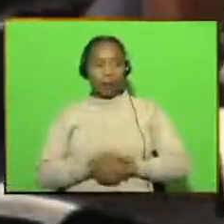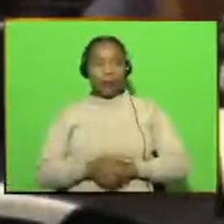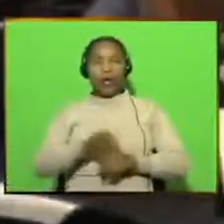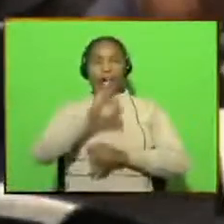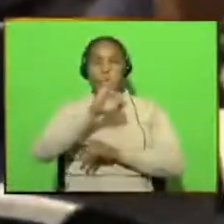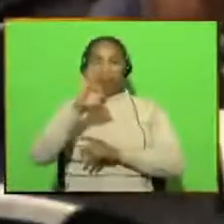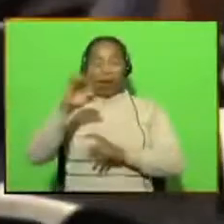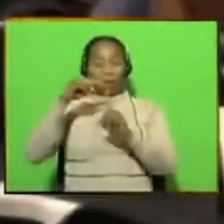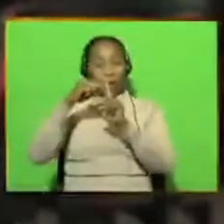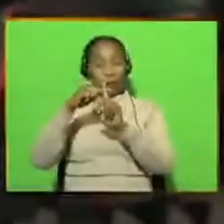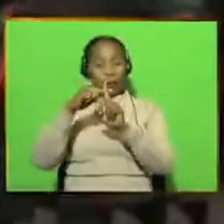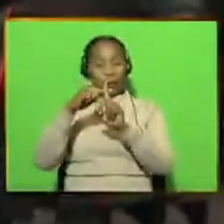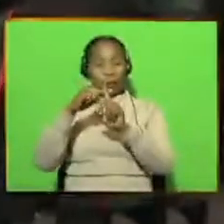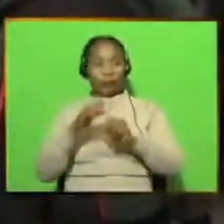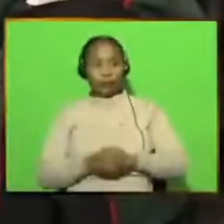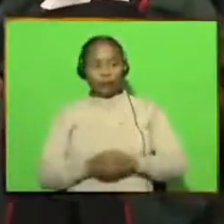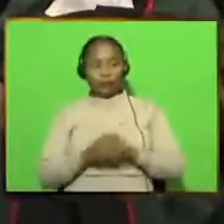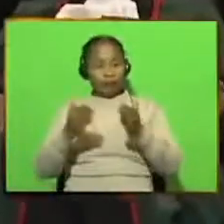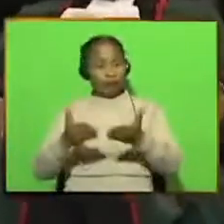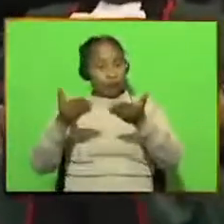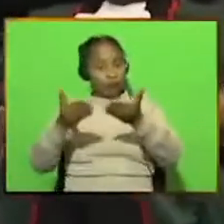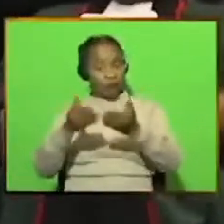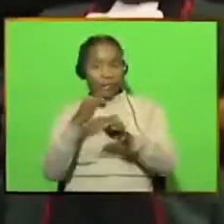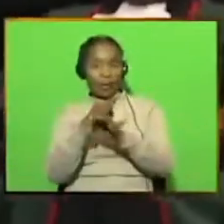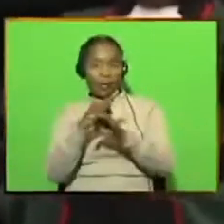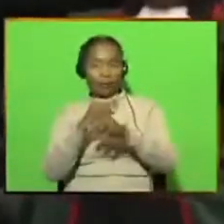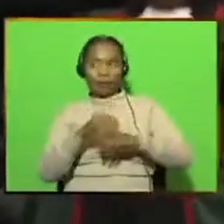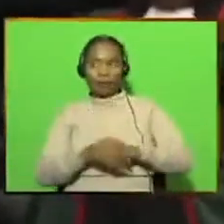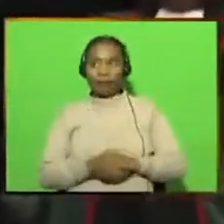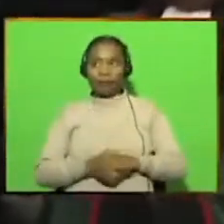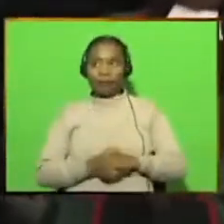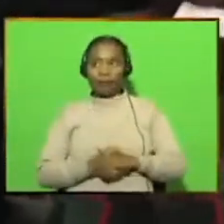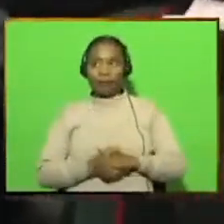Freedom Front Plus. Over to you, sir.